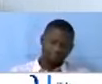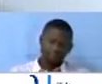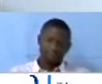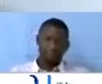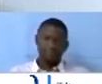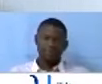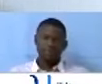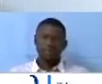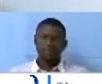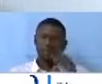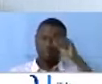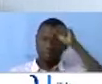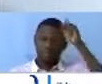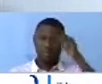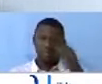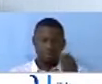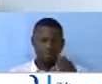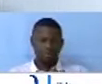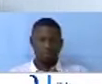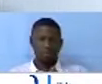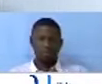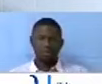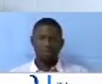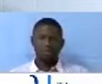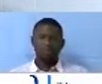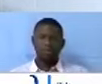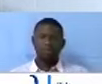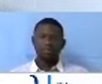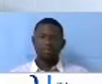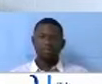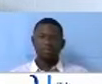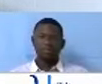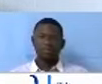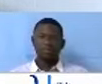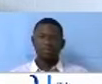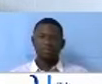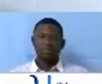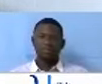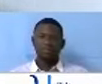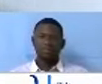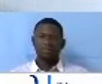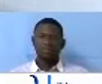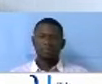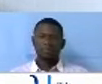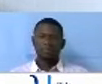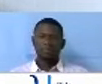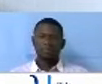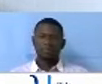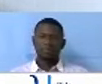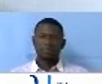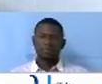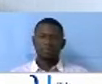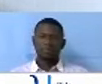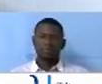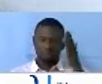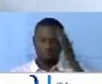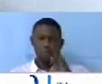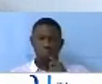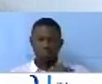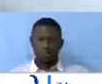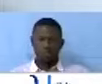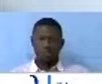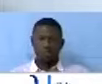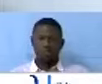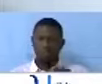he said to me, Foday Barry. Ne ma Foday Barry. This. Ne ko kita ni hechi. Ne ma man la hechi. Said I tried